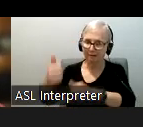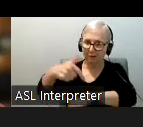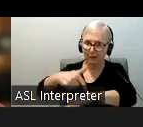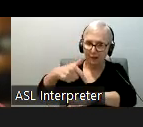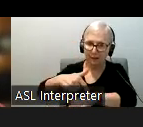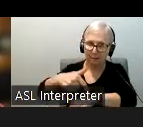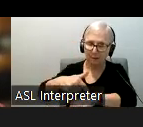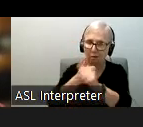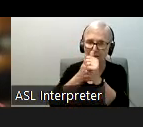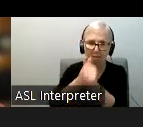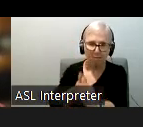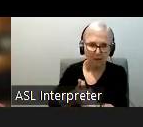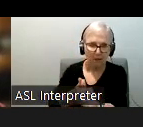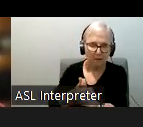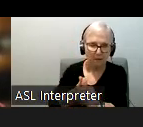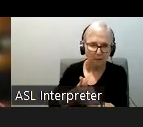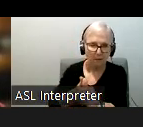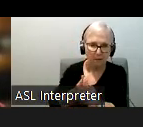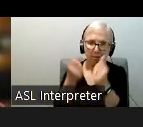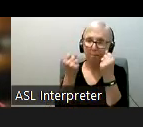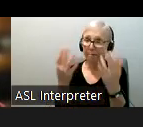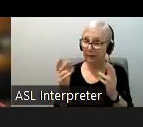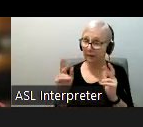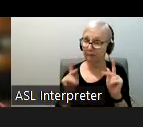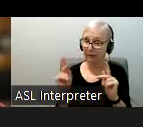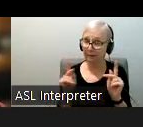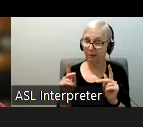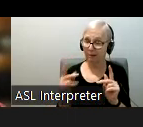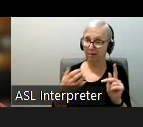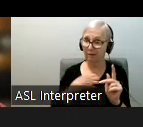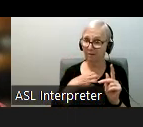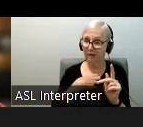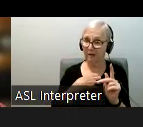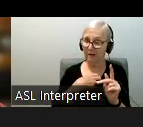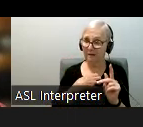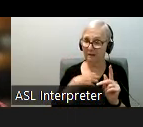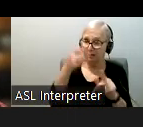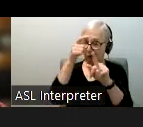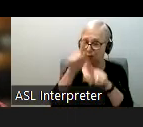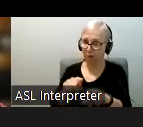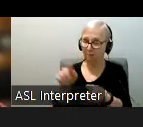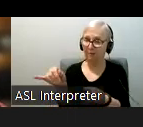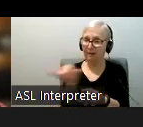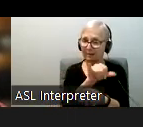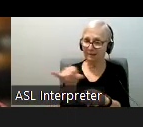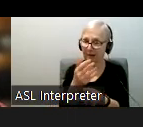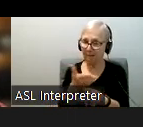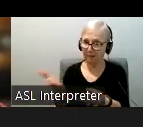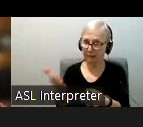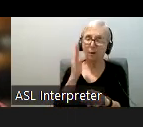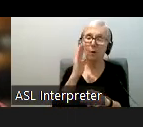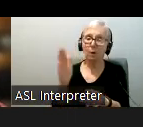even following a lot of people filing grievances about the same thing? Will the data show